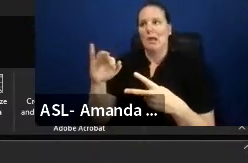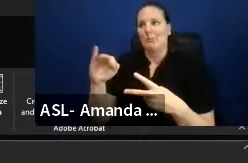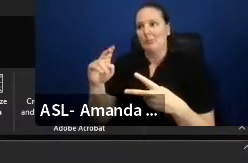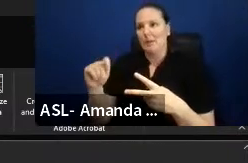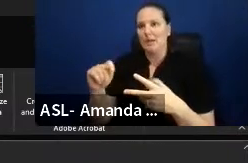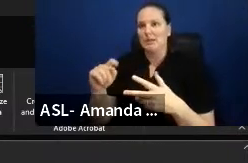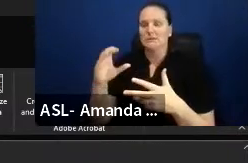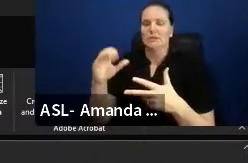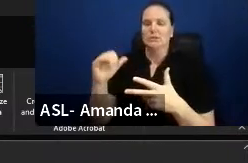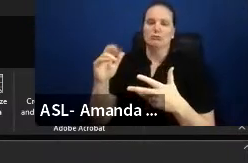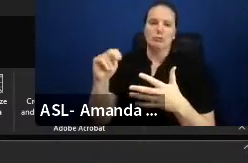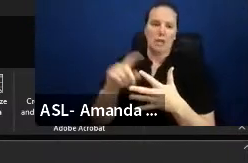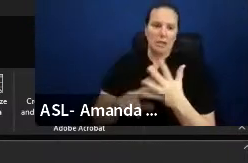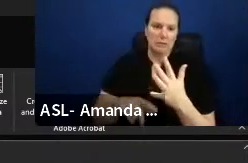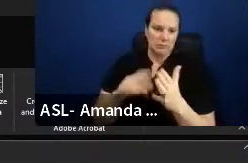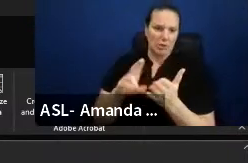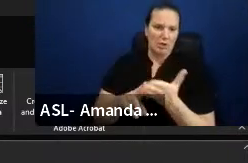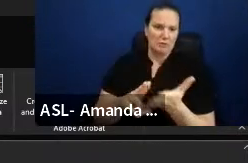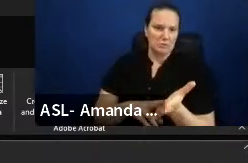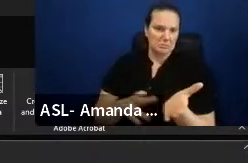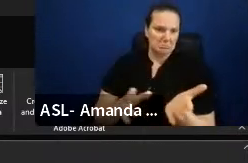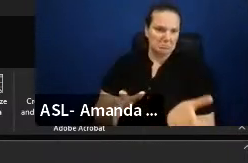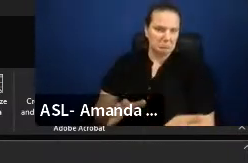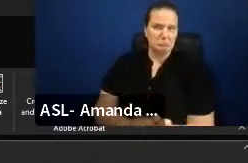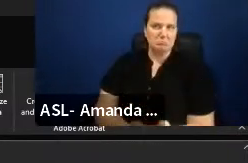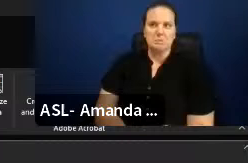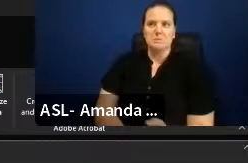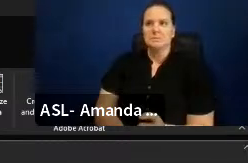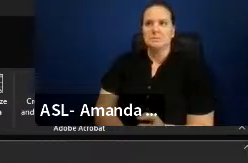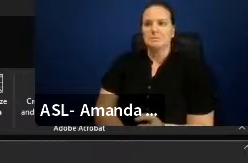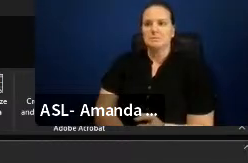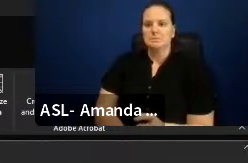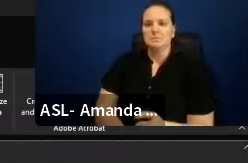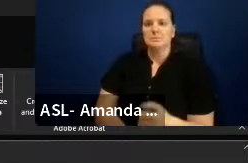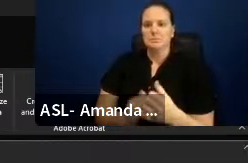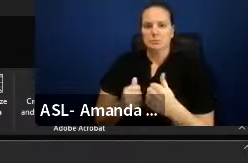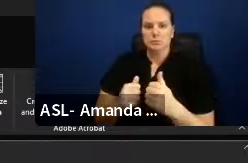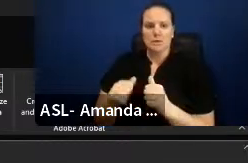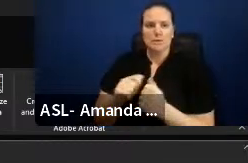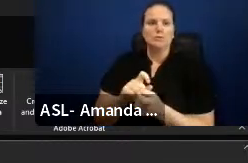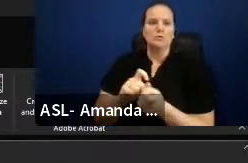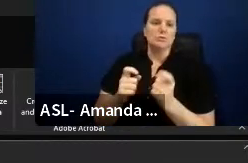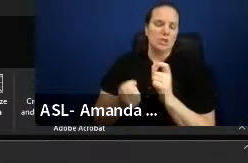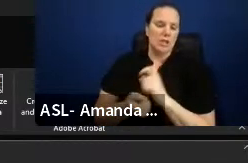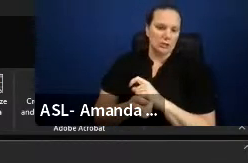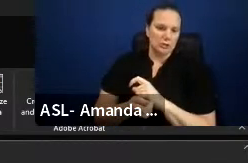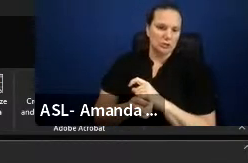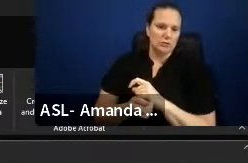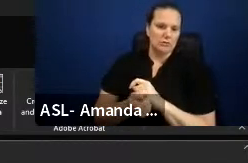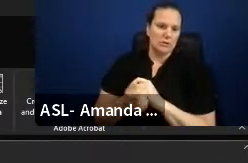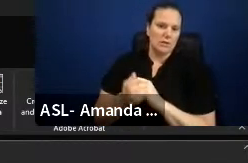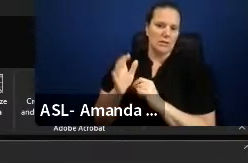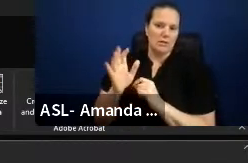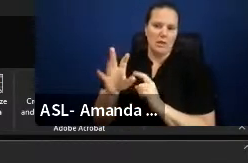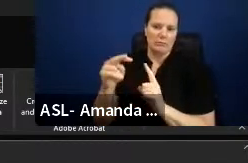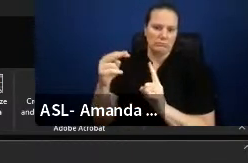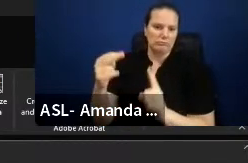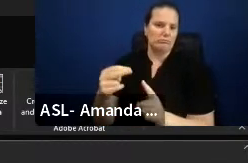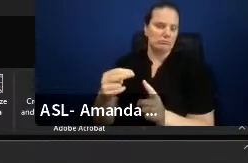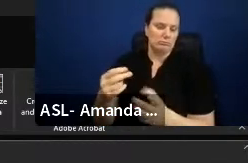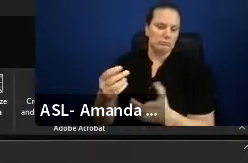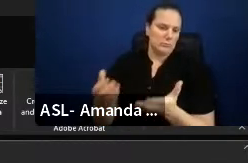that contractor. And trying to change their procurement rules may